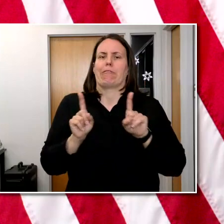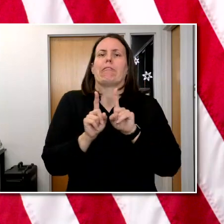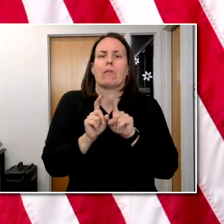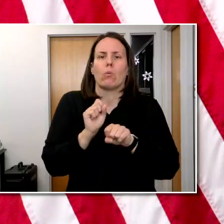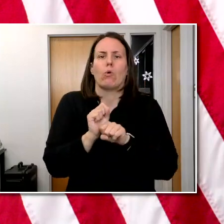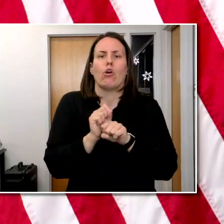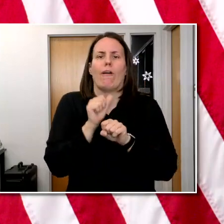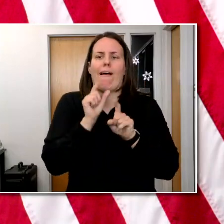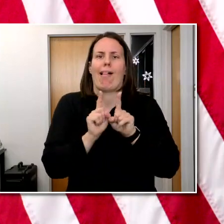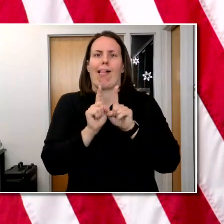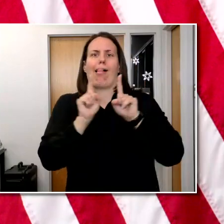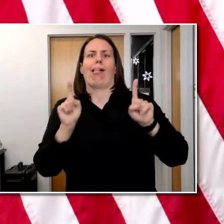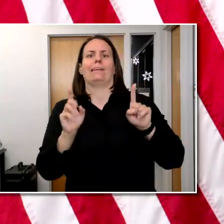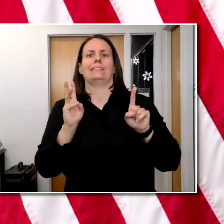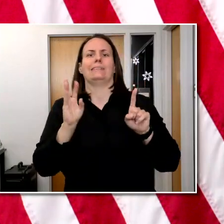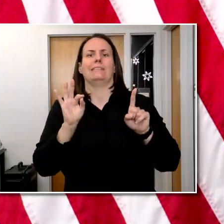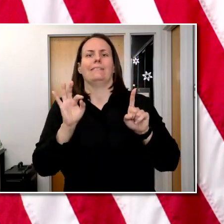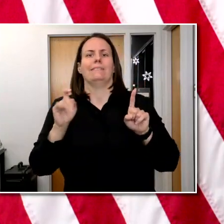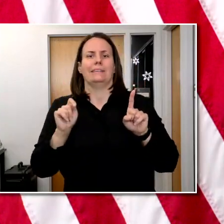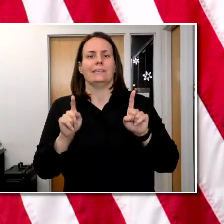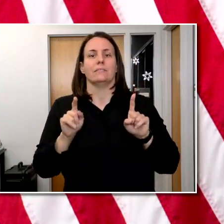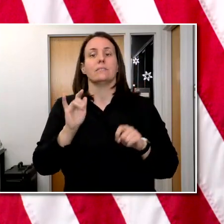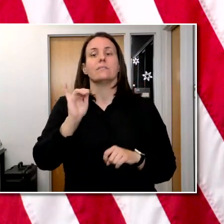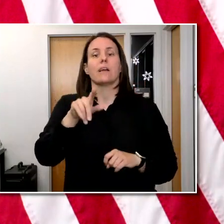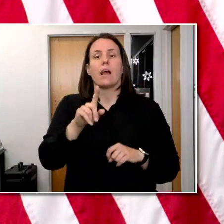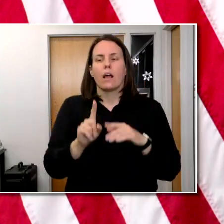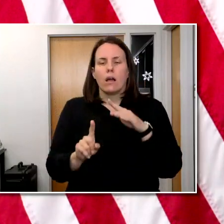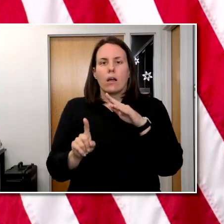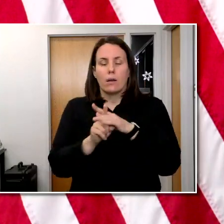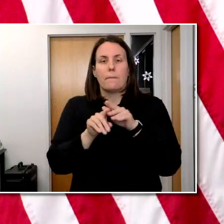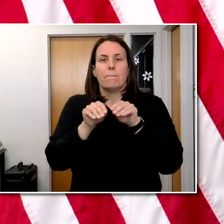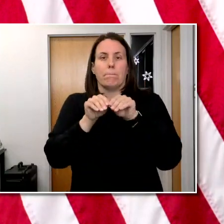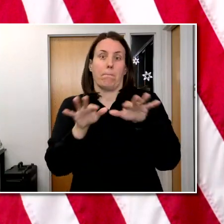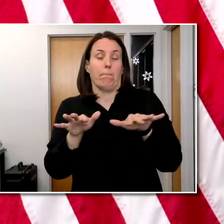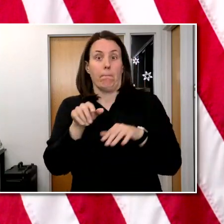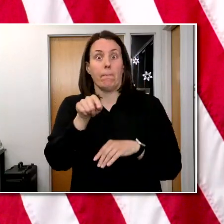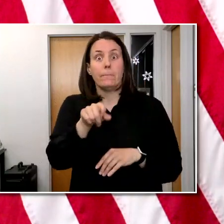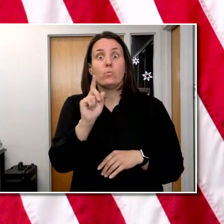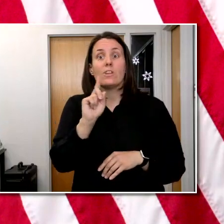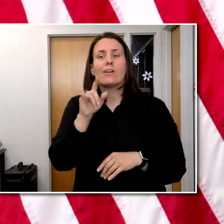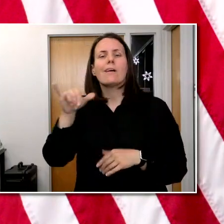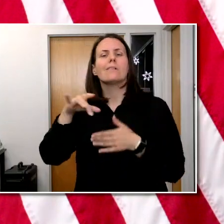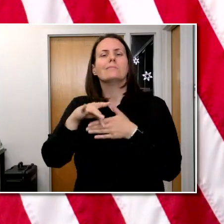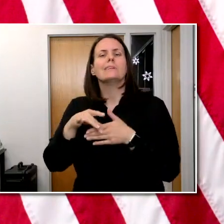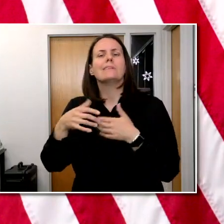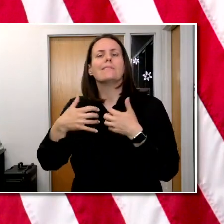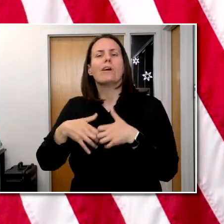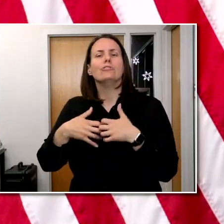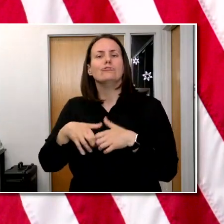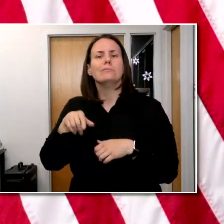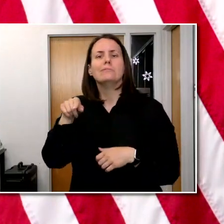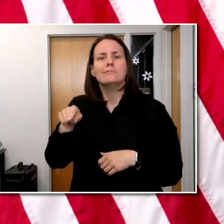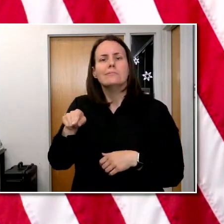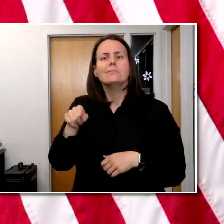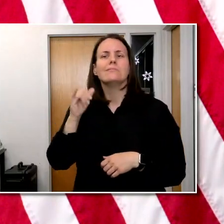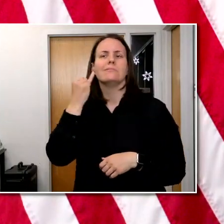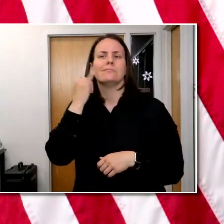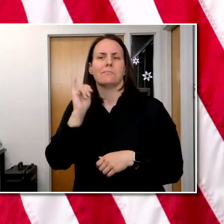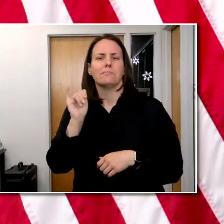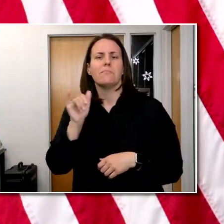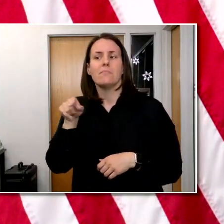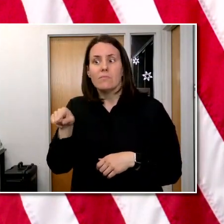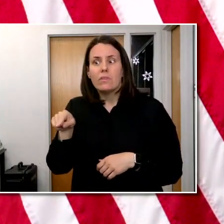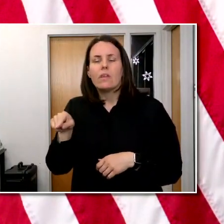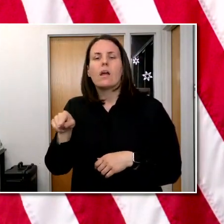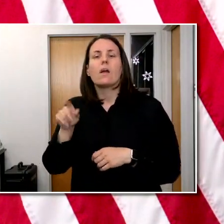seen outbreaks in meatpacking plants. It is possible that other work sites where people have to